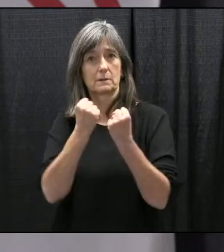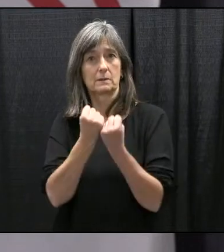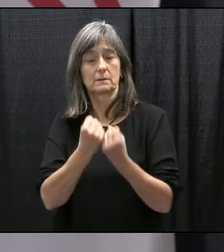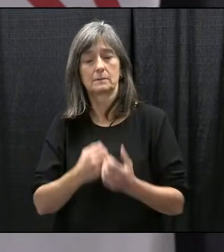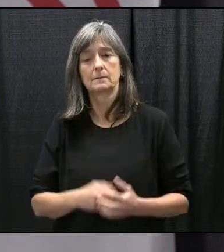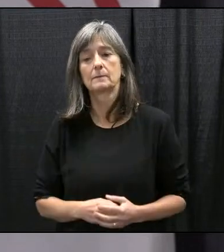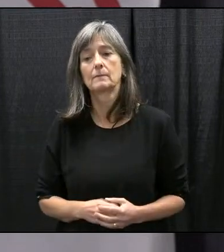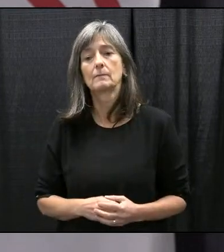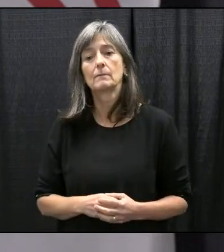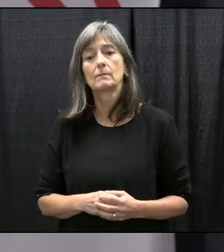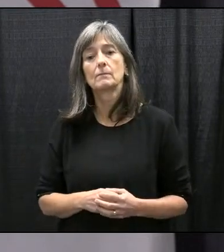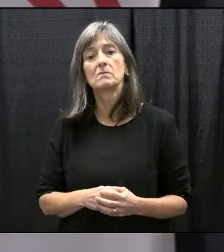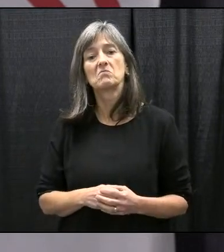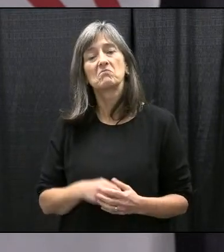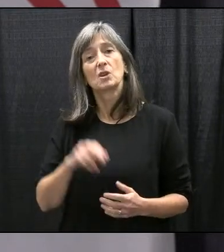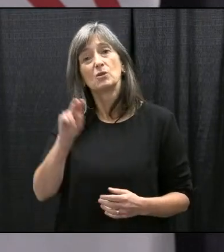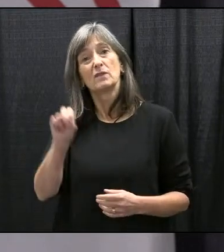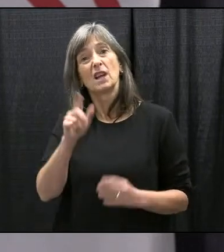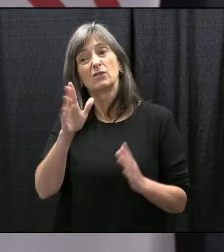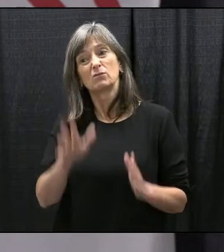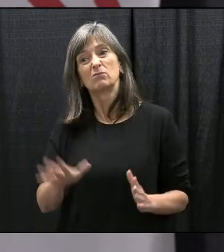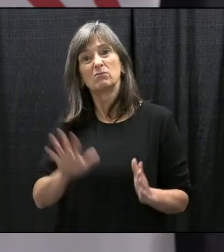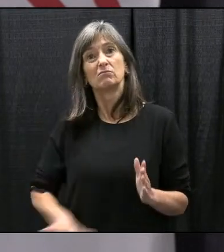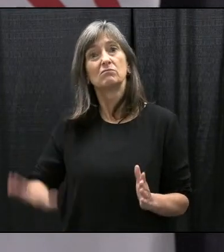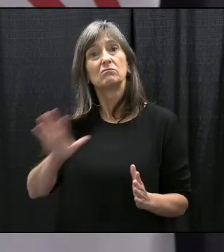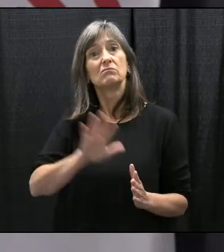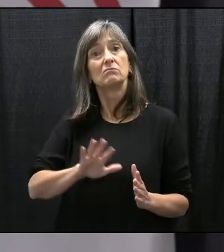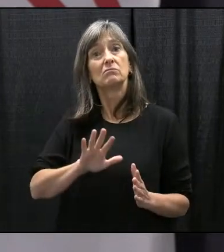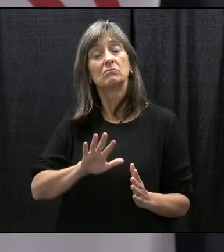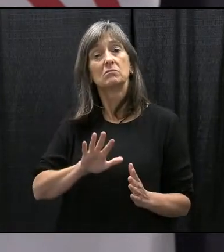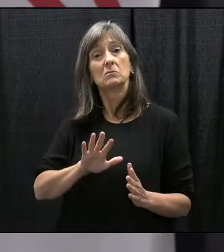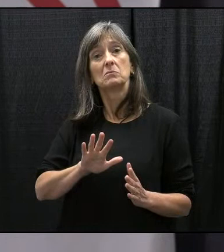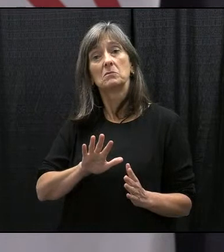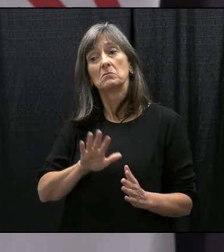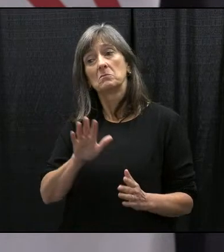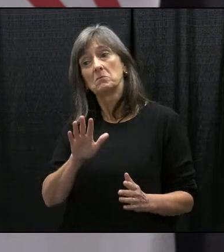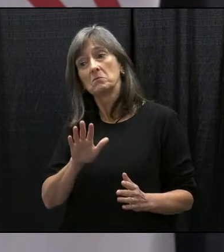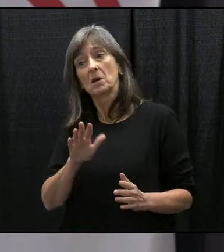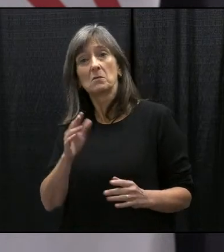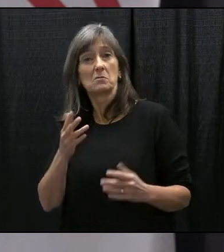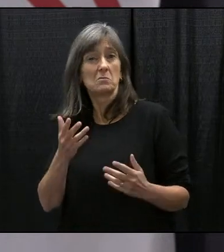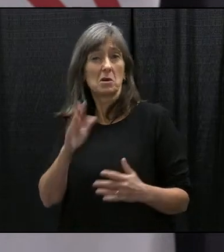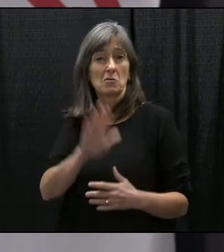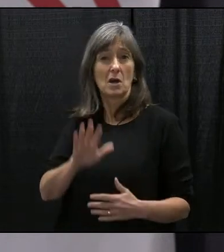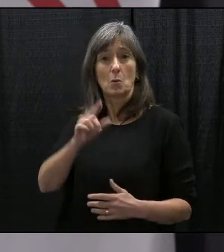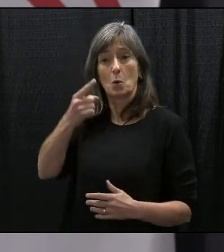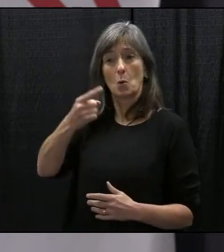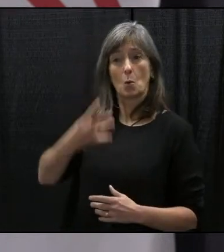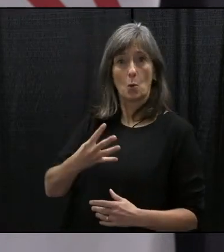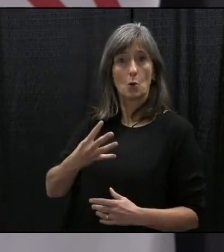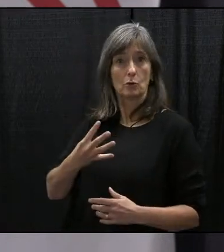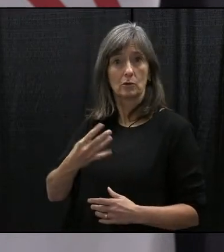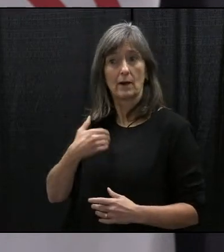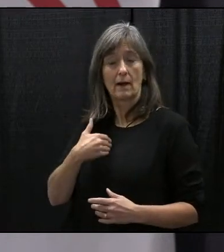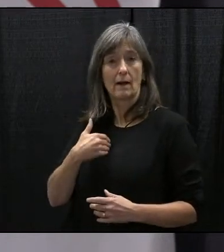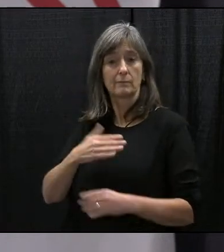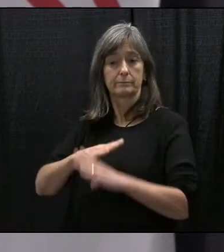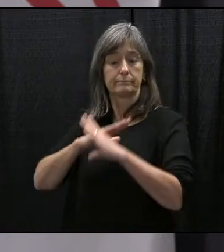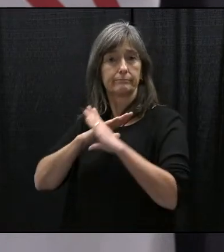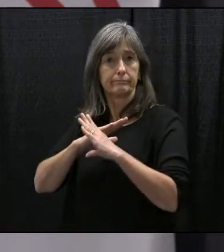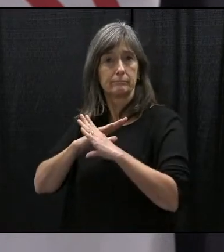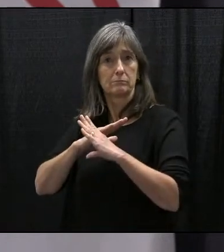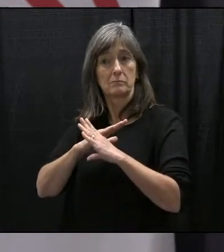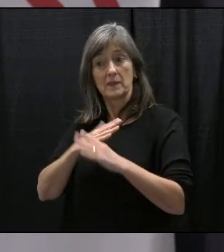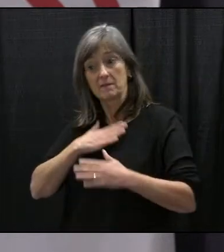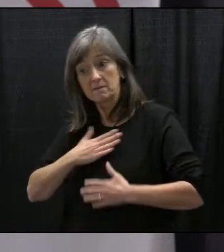Nearly 1 in 4 Newfoundlanders and Labradorians are disabled by barriers. These barriers can be physical,